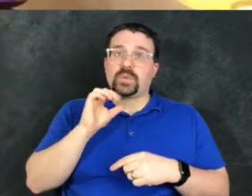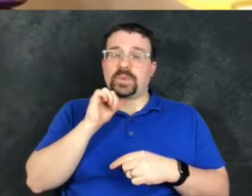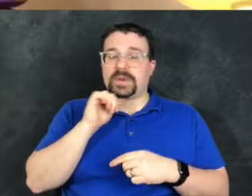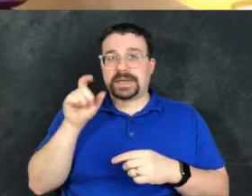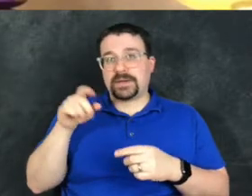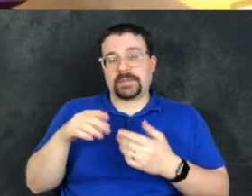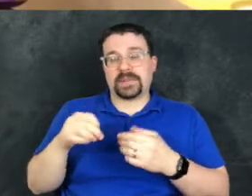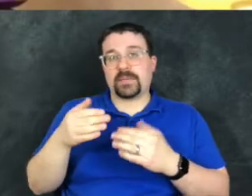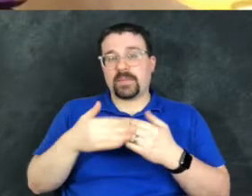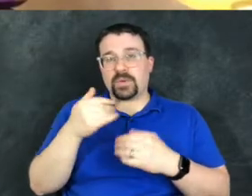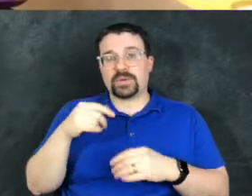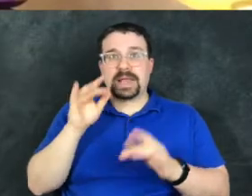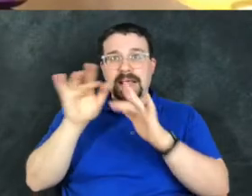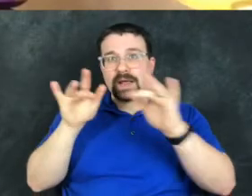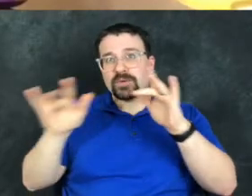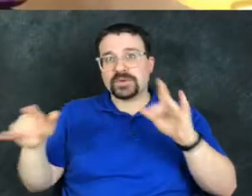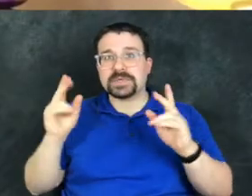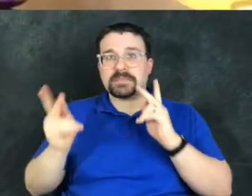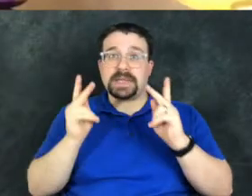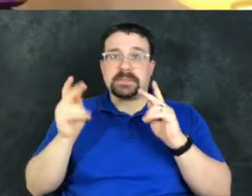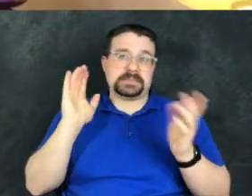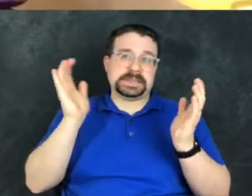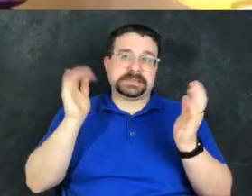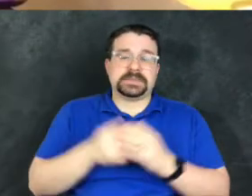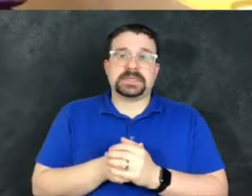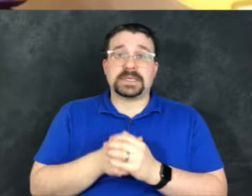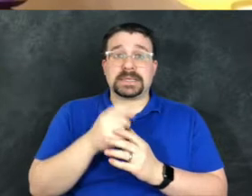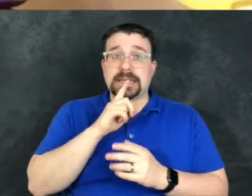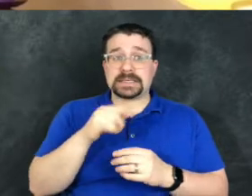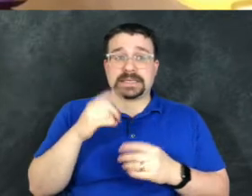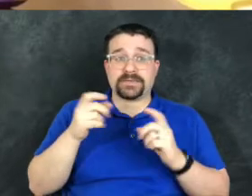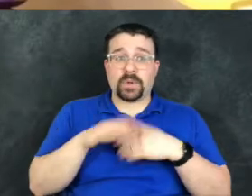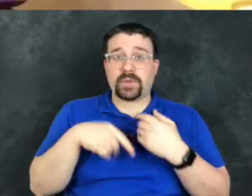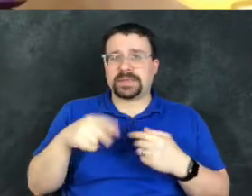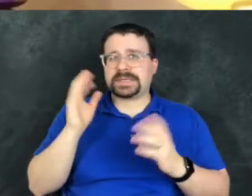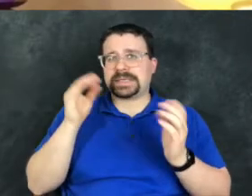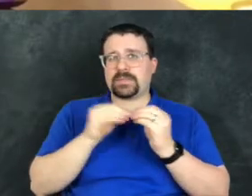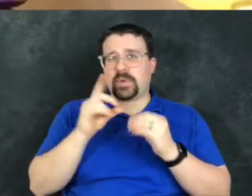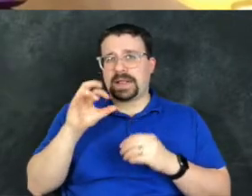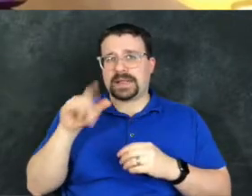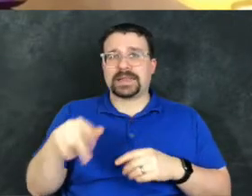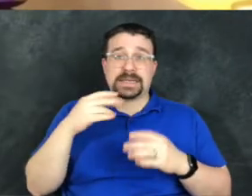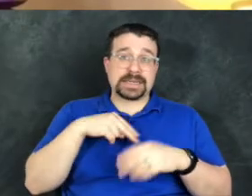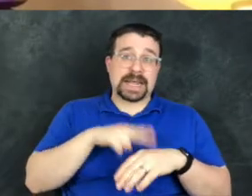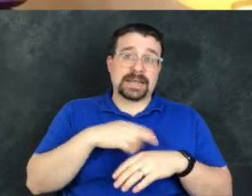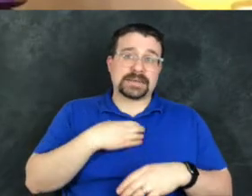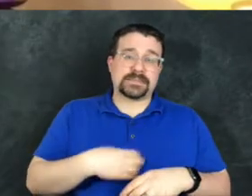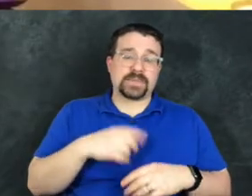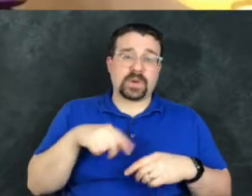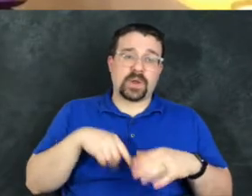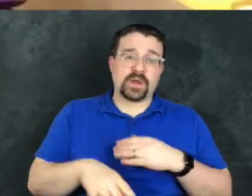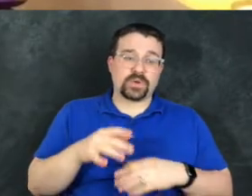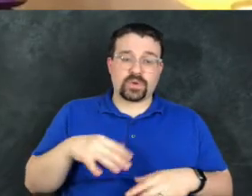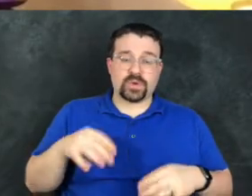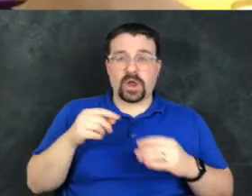these groups wouldn't have necessarily been the most outreaching folks, it seemed. In fact, given all this, it would seem more likely that their